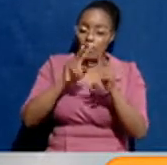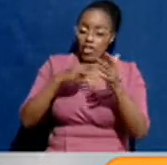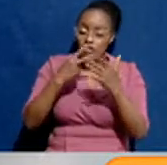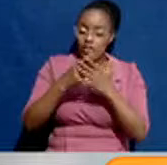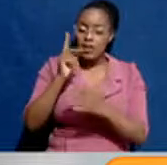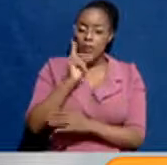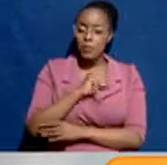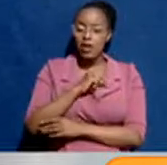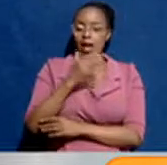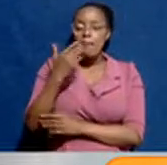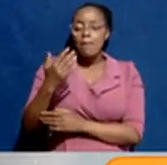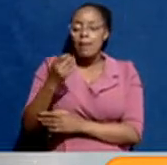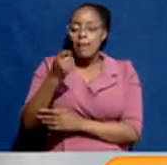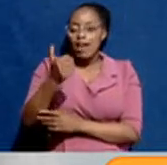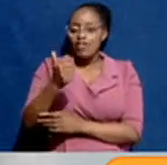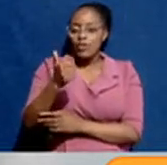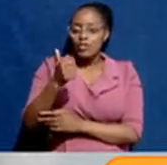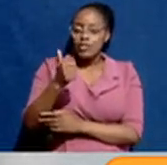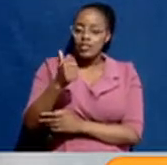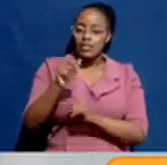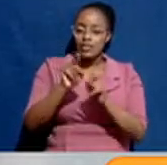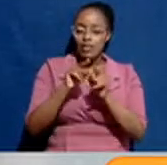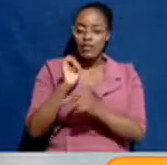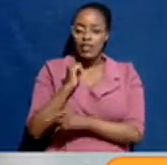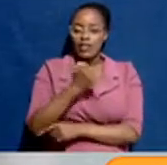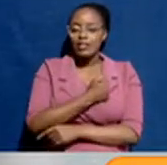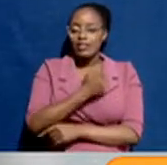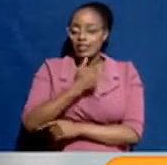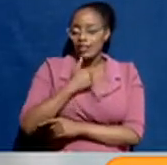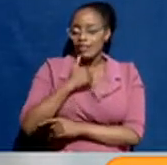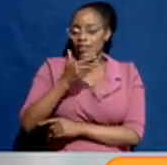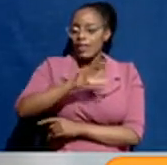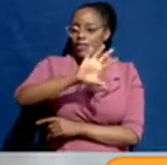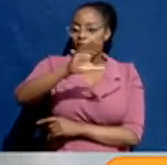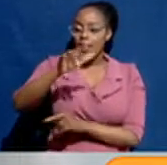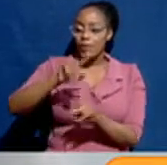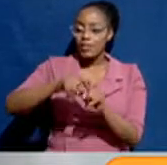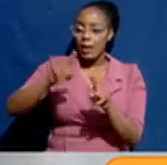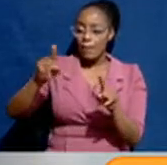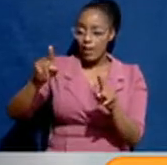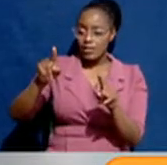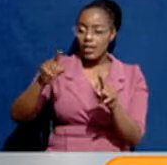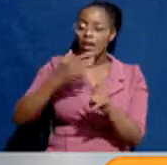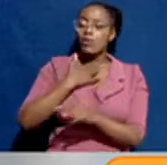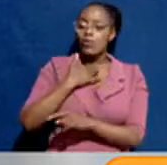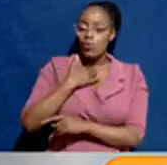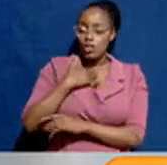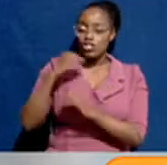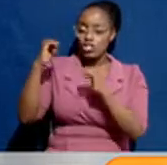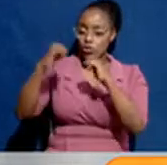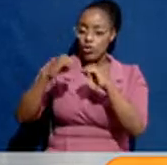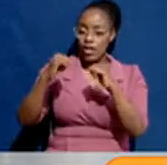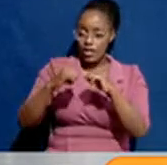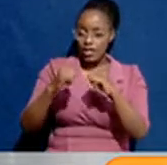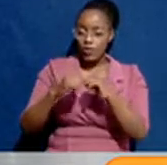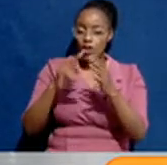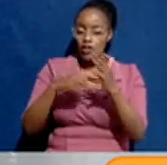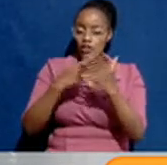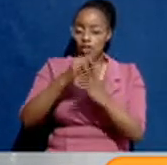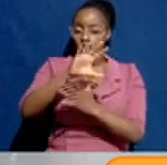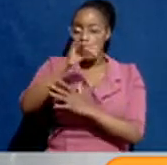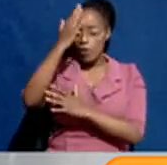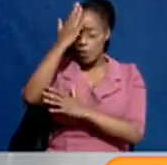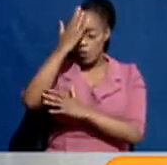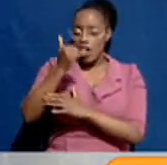in their own. Maybe a and few then collectively were. As a Senate, you all failed counties. Yeah, but I want to agree. We failed counties because of